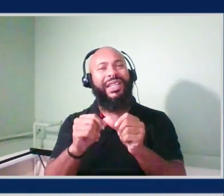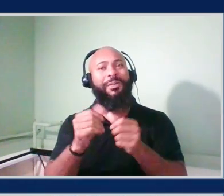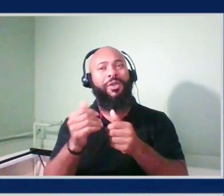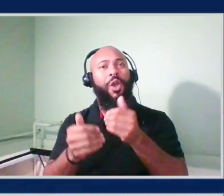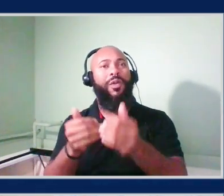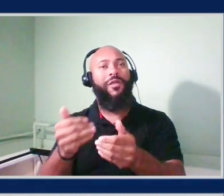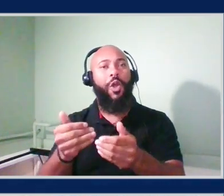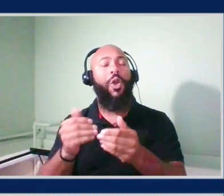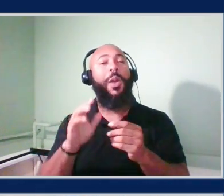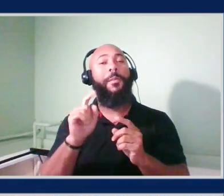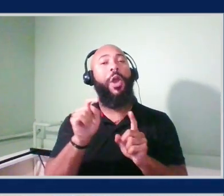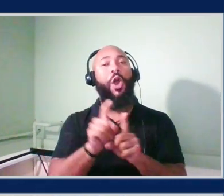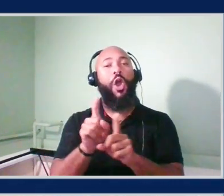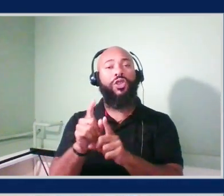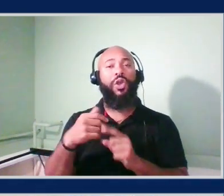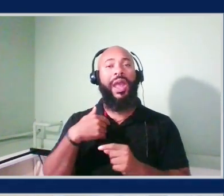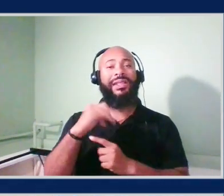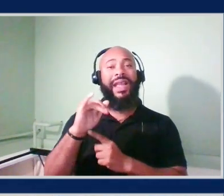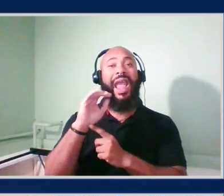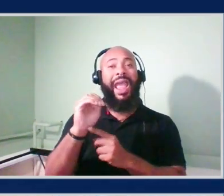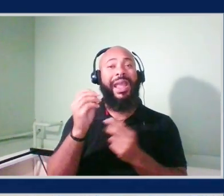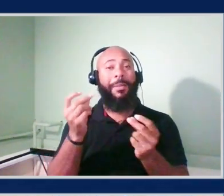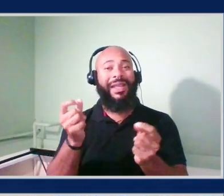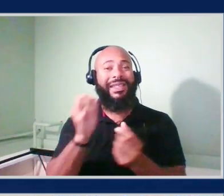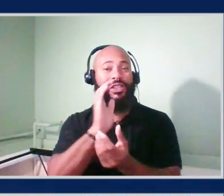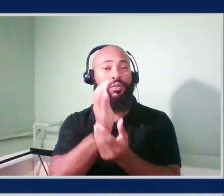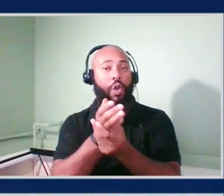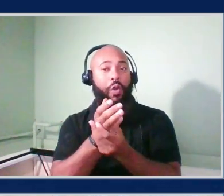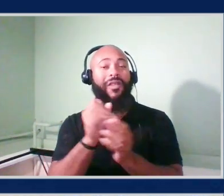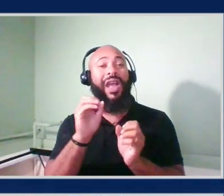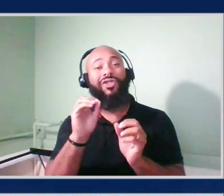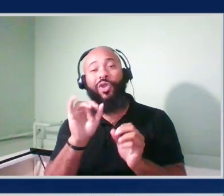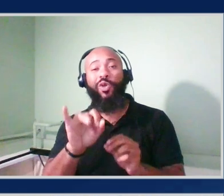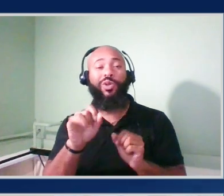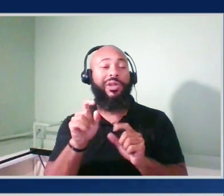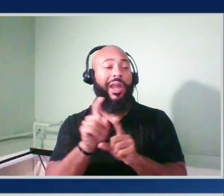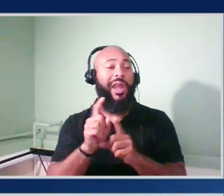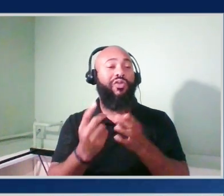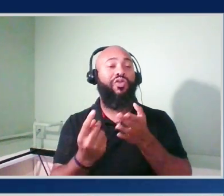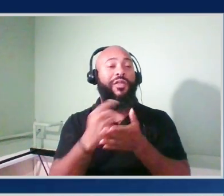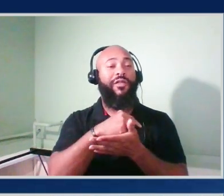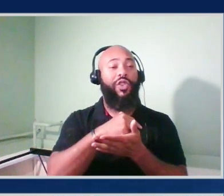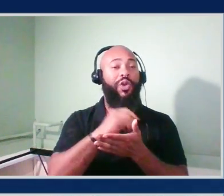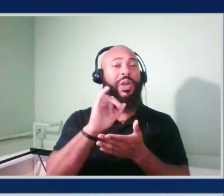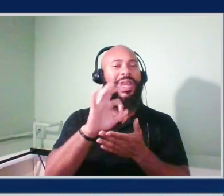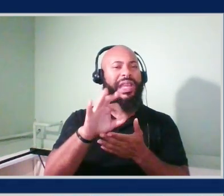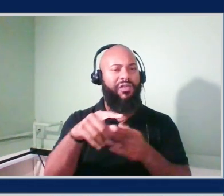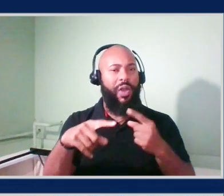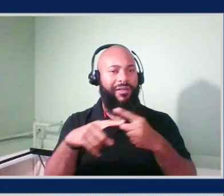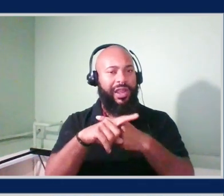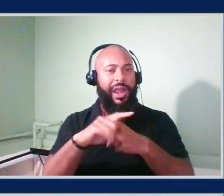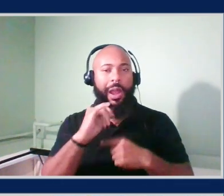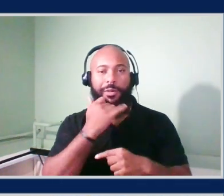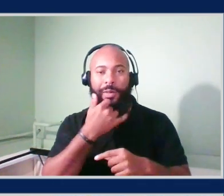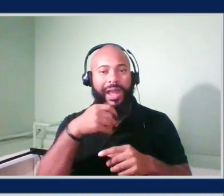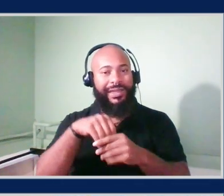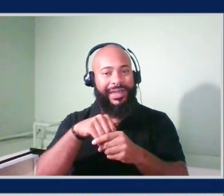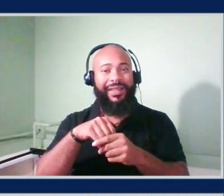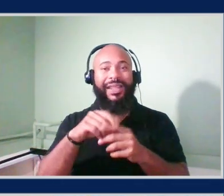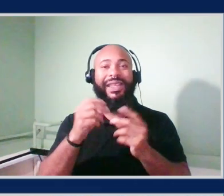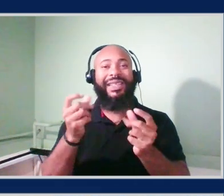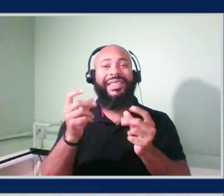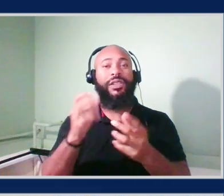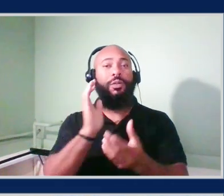has the IAM instance profile, so you can also review if there's a compromise in the instance profile. You can also